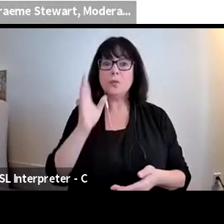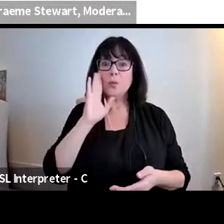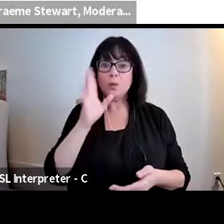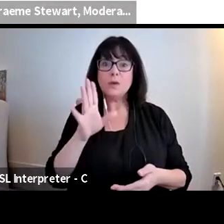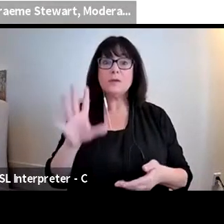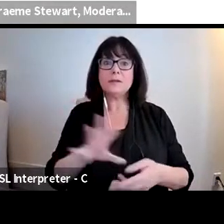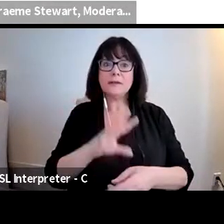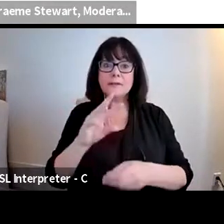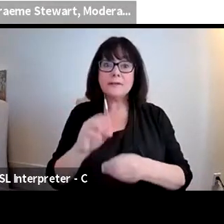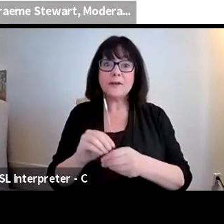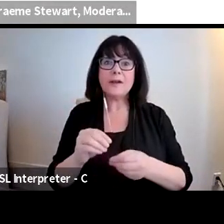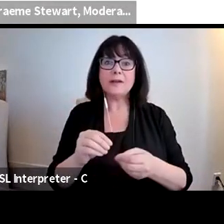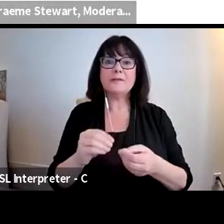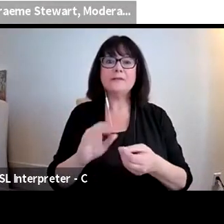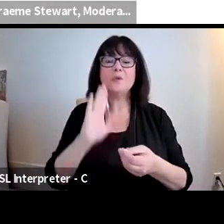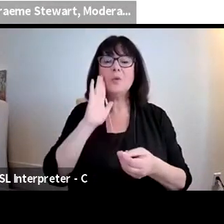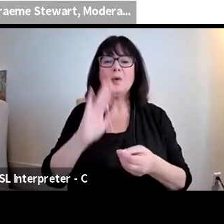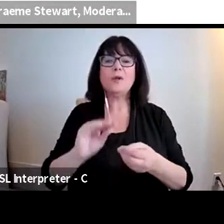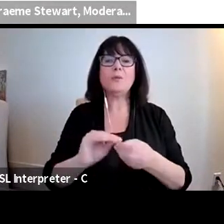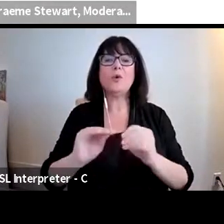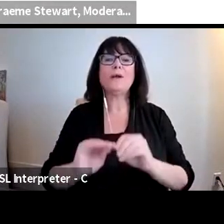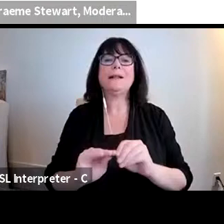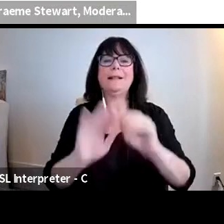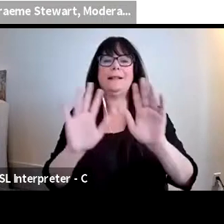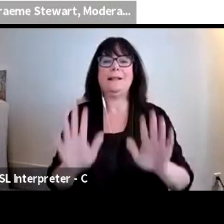clear how this is going to work.